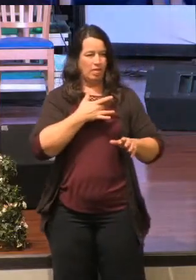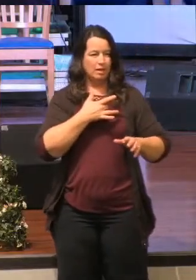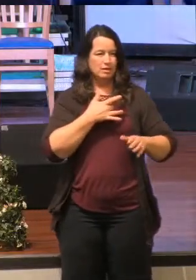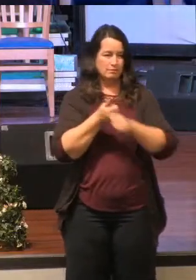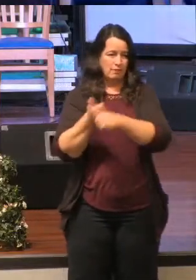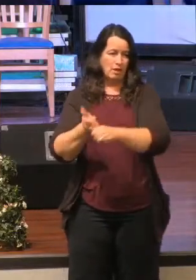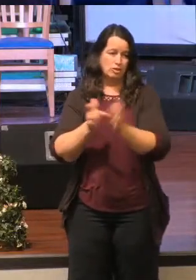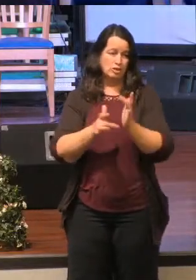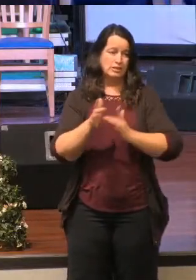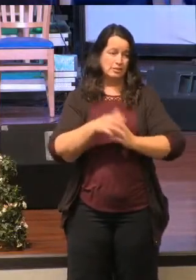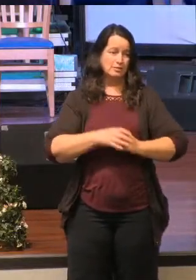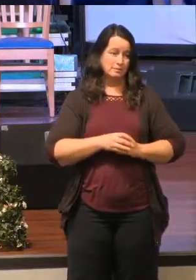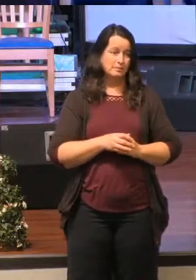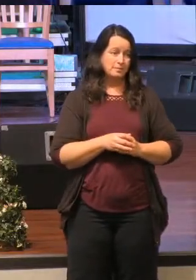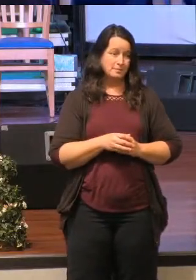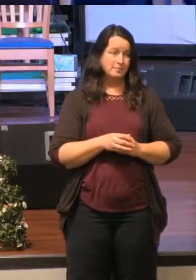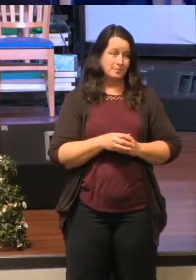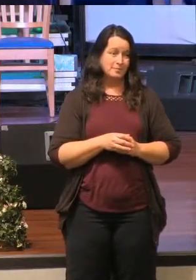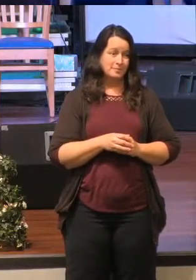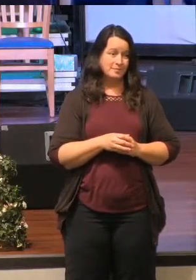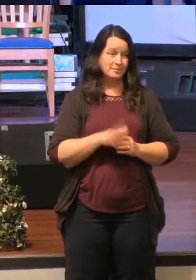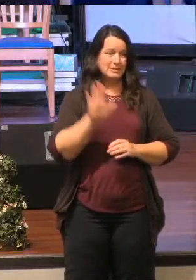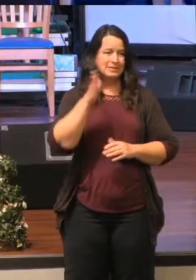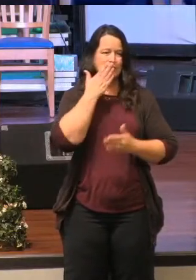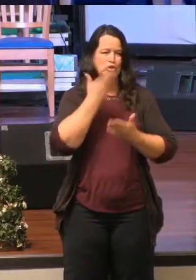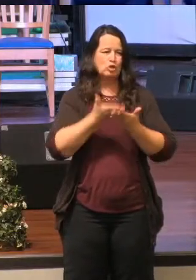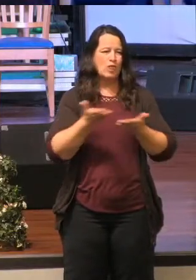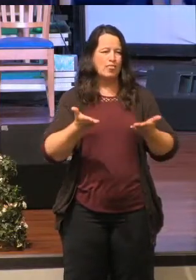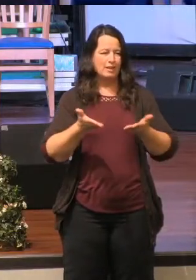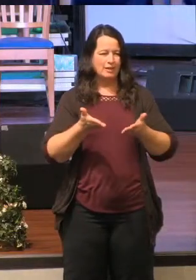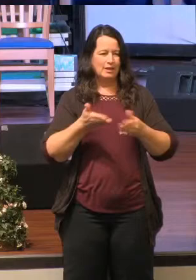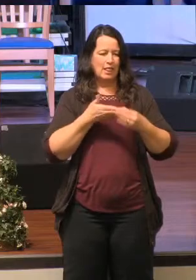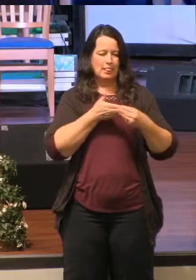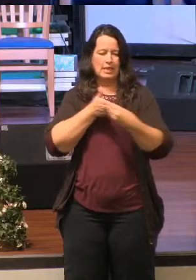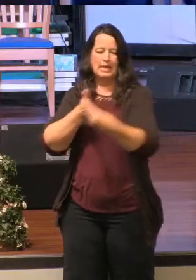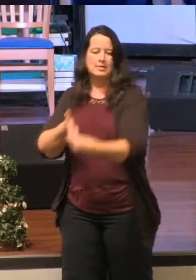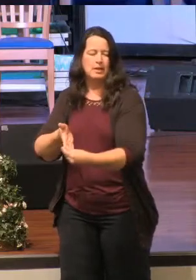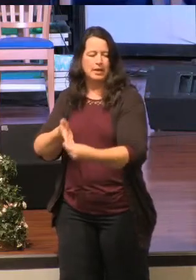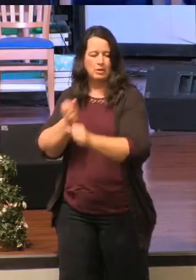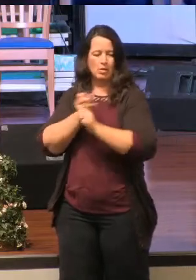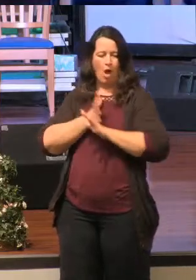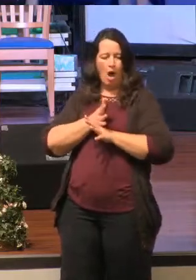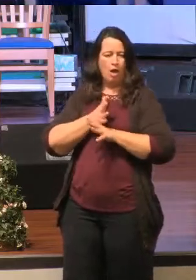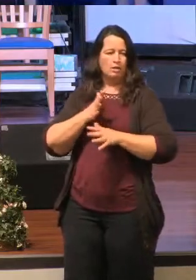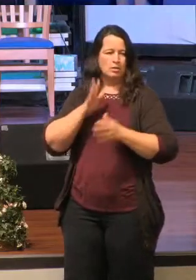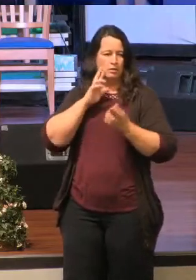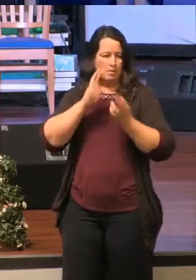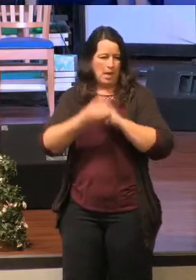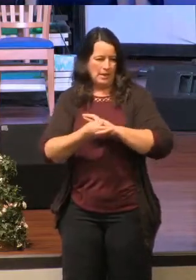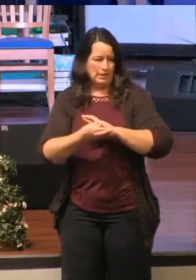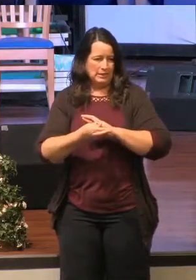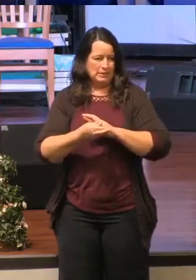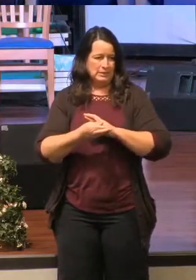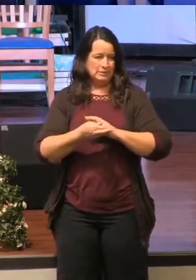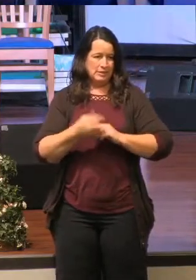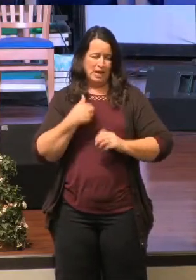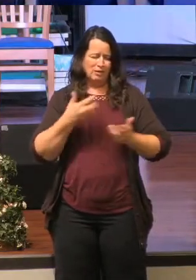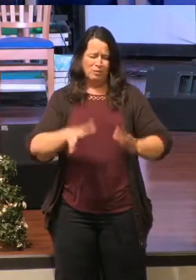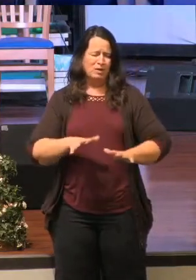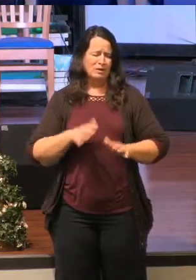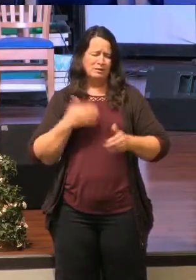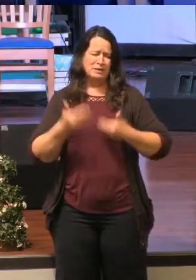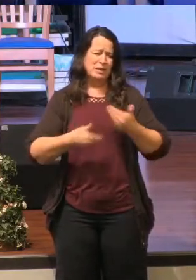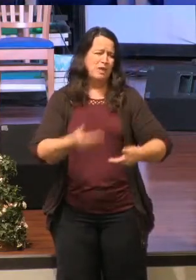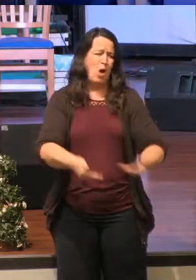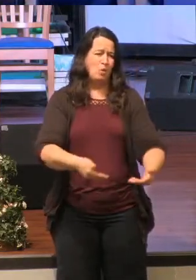and he spins you around. The Bible says his goodness leads us unto repentance. And you cry out, God, I don't want to keep going that way. I don't want to keep breaking your